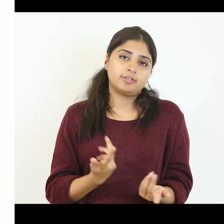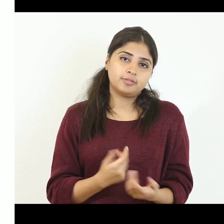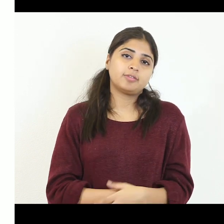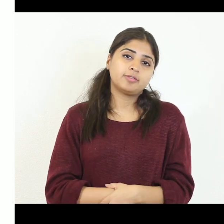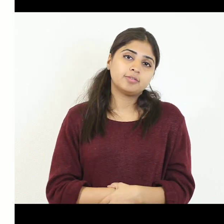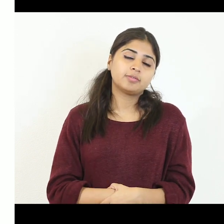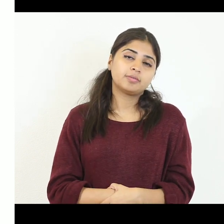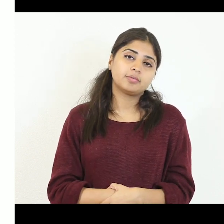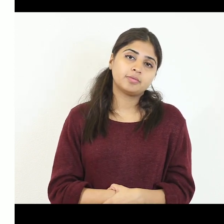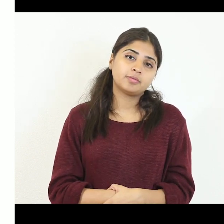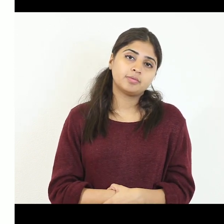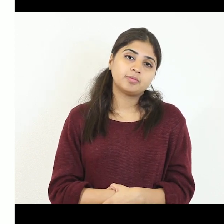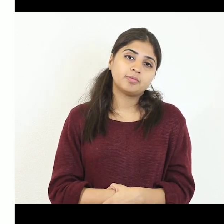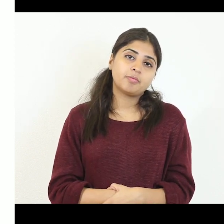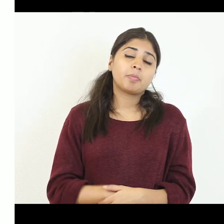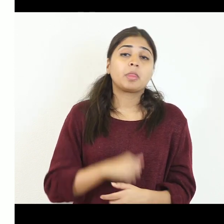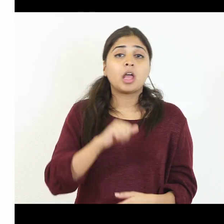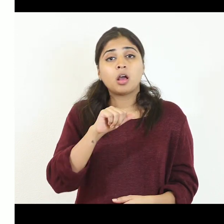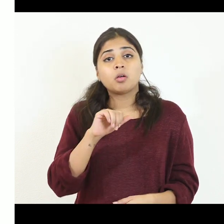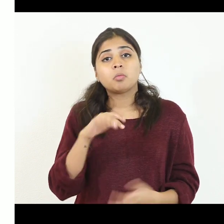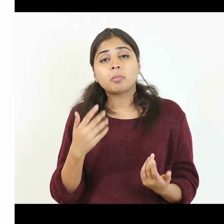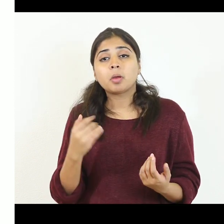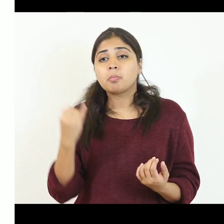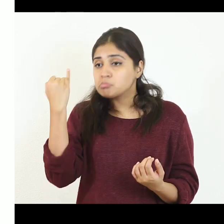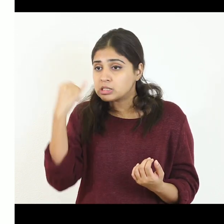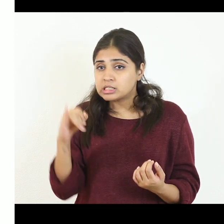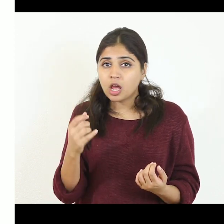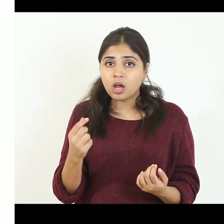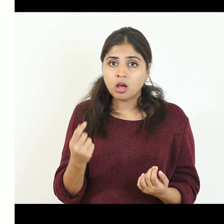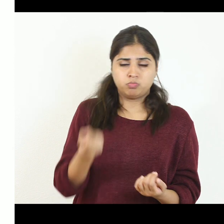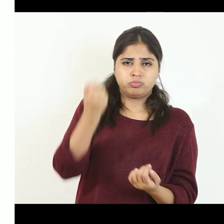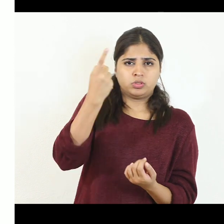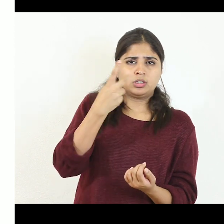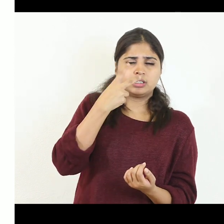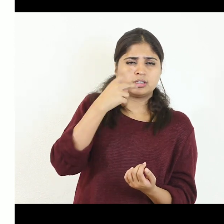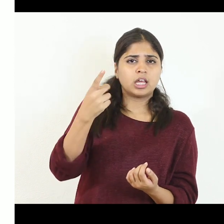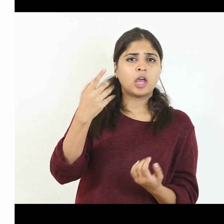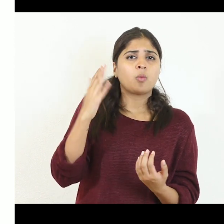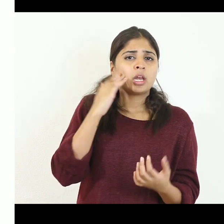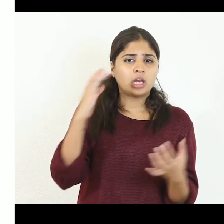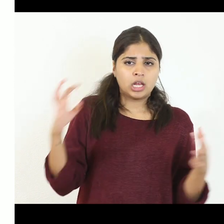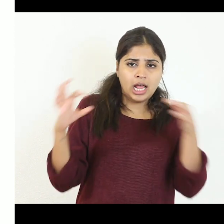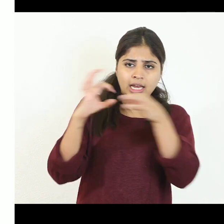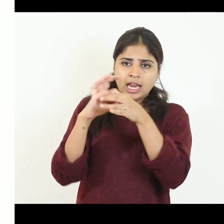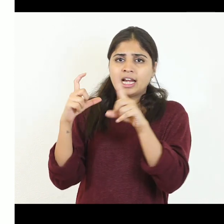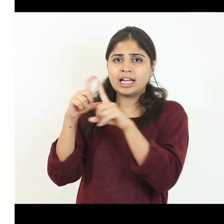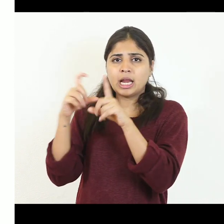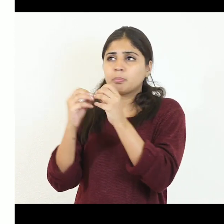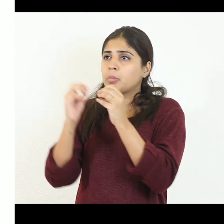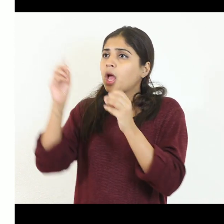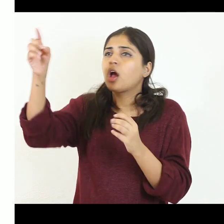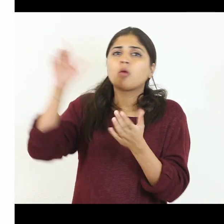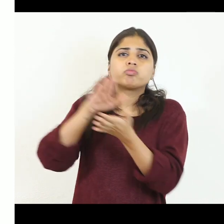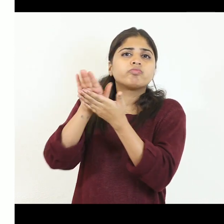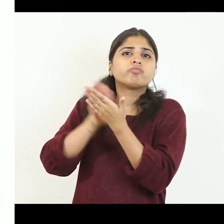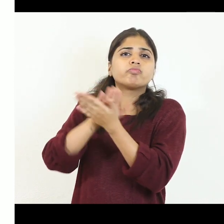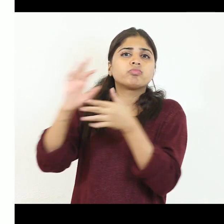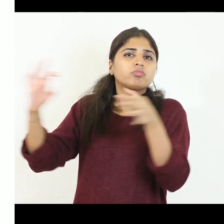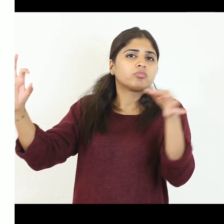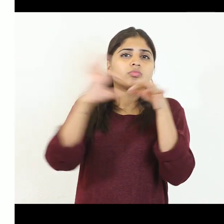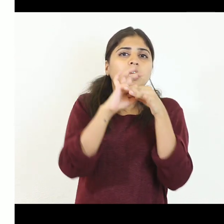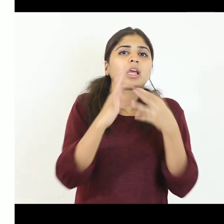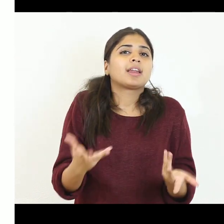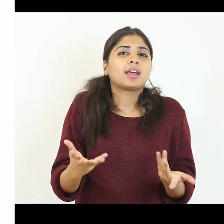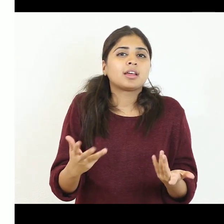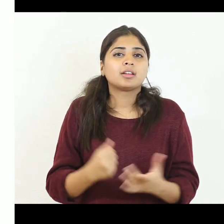or delete a record that should not be deleted. Another error might pop up while trying to connect to